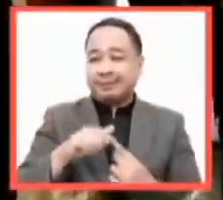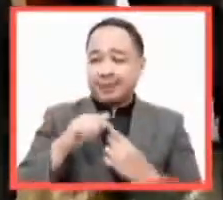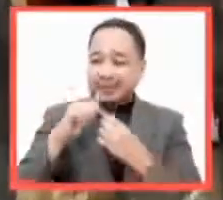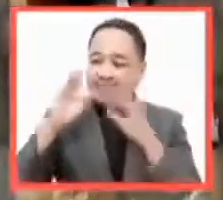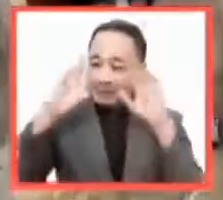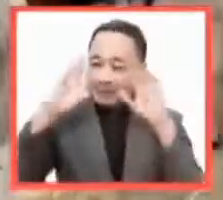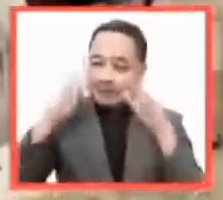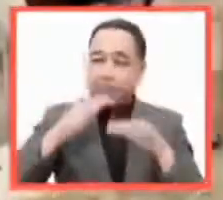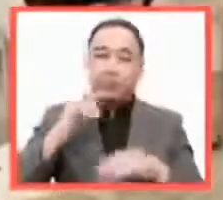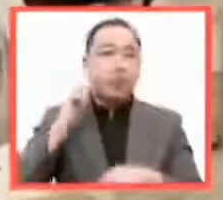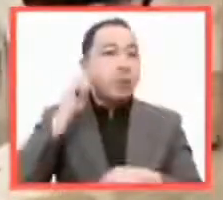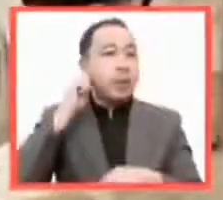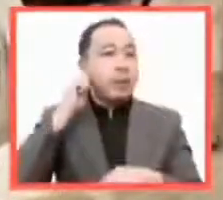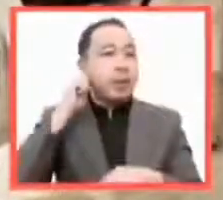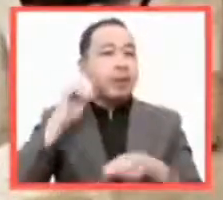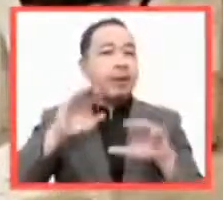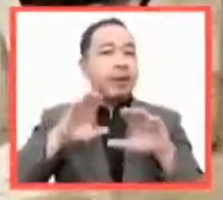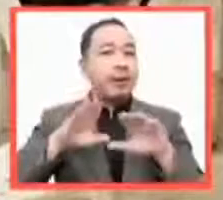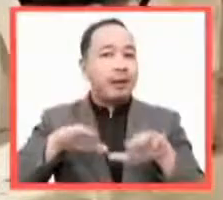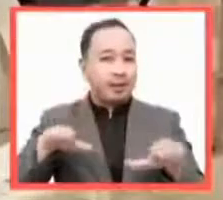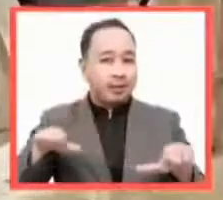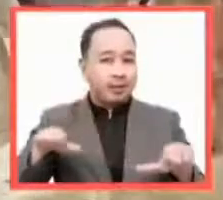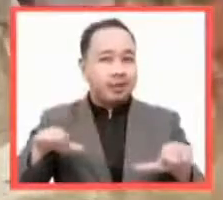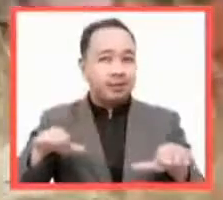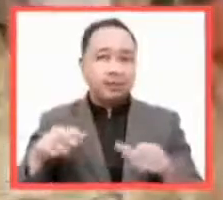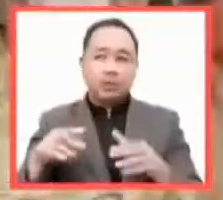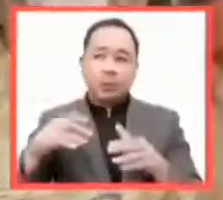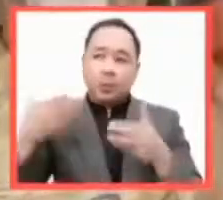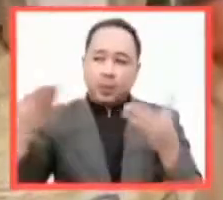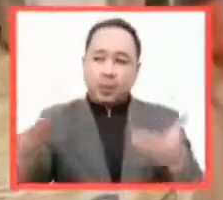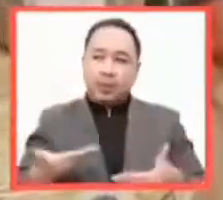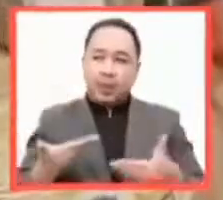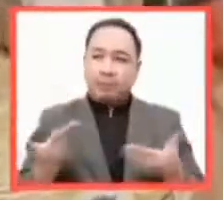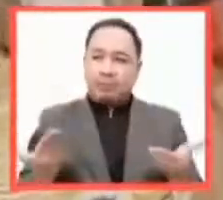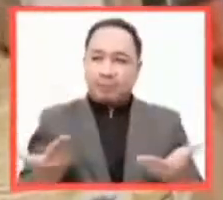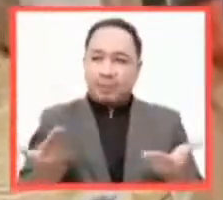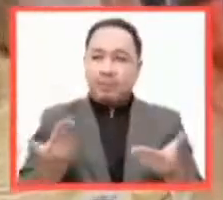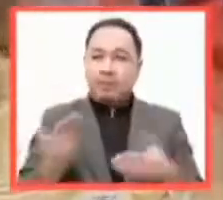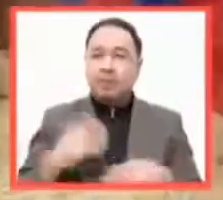nationals, especially women and children fleeing the conflict.